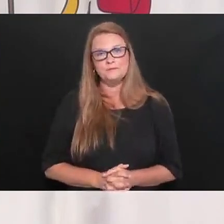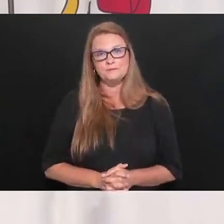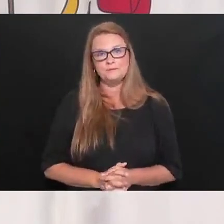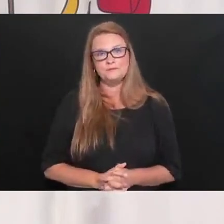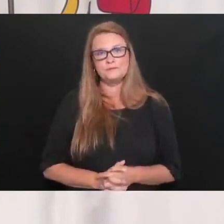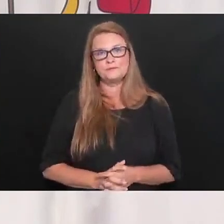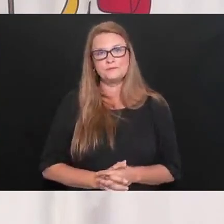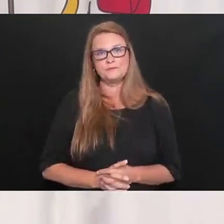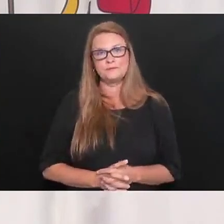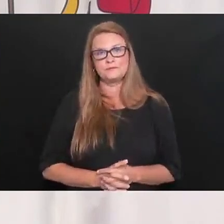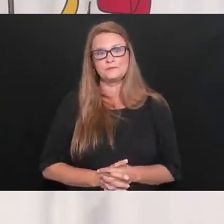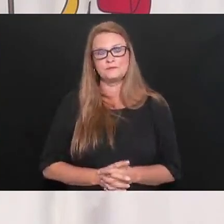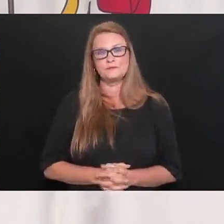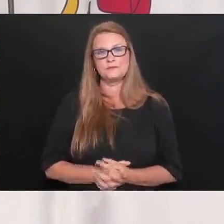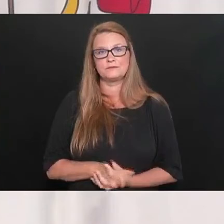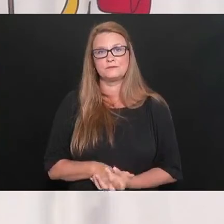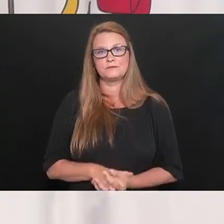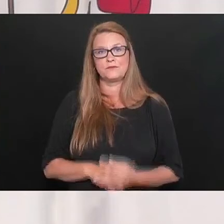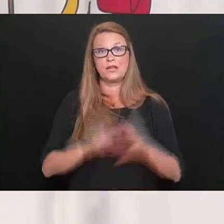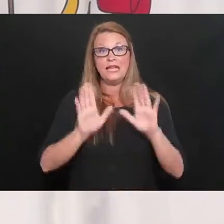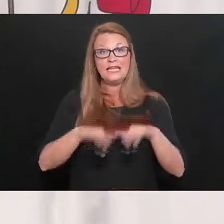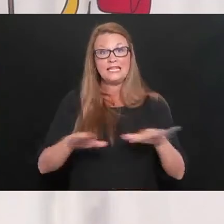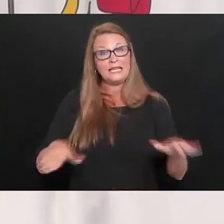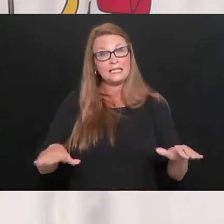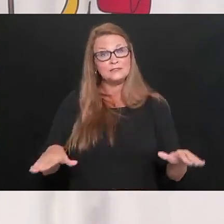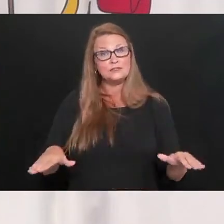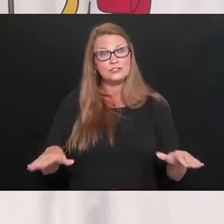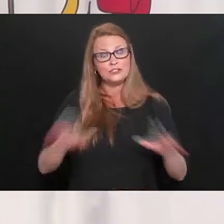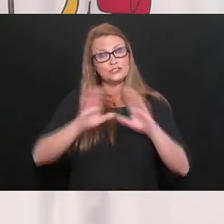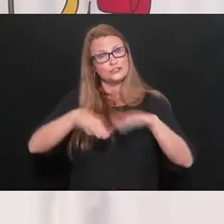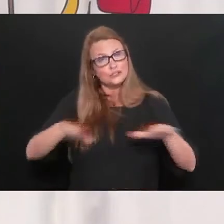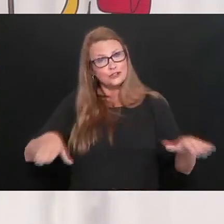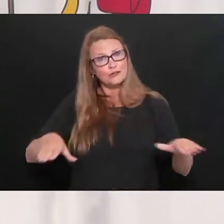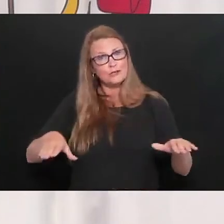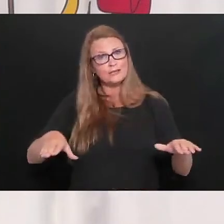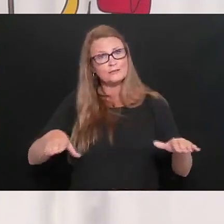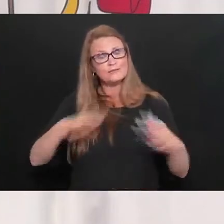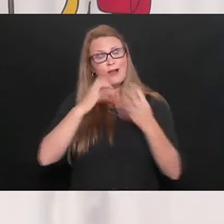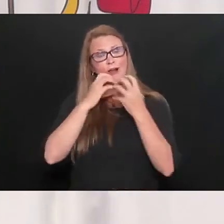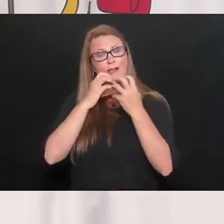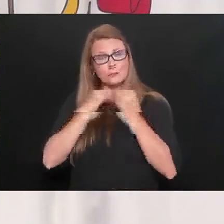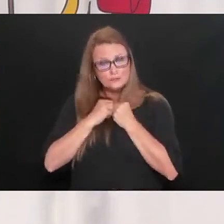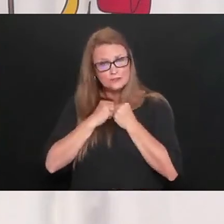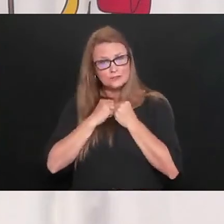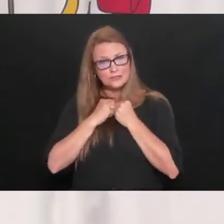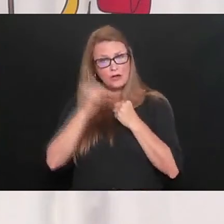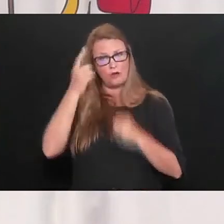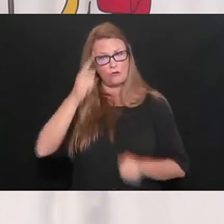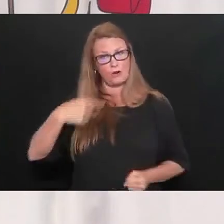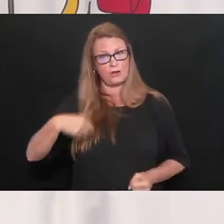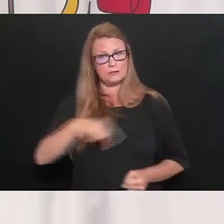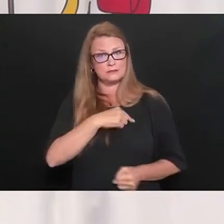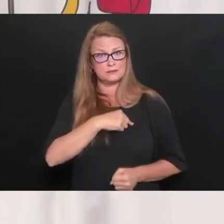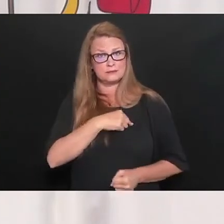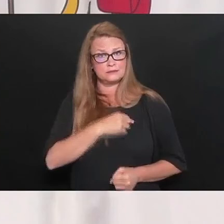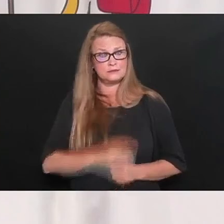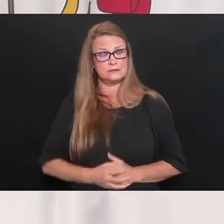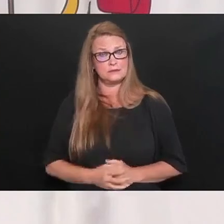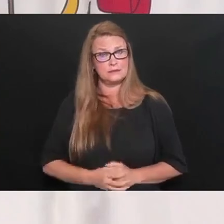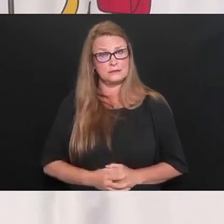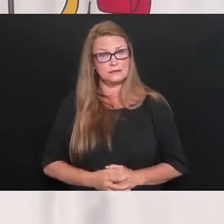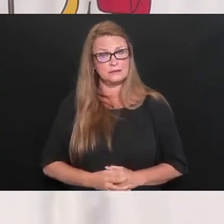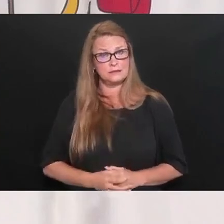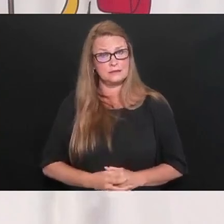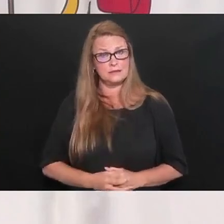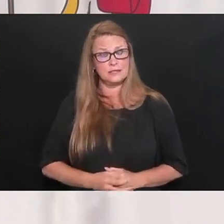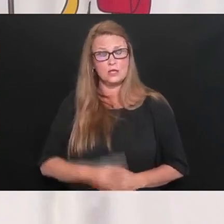Our kids are the most valuable resource we have, period. They really, truly are. They are